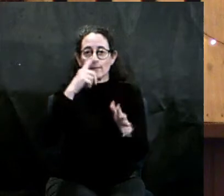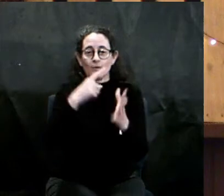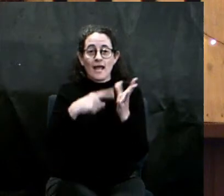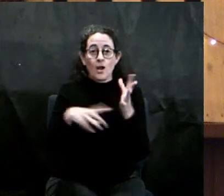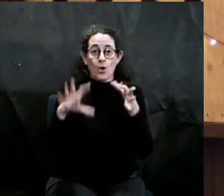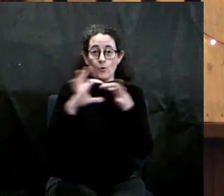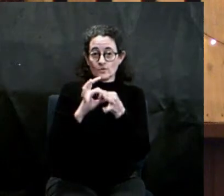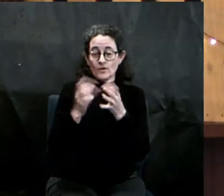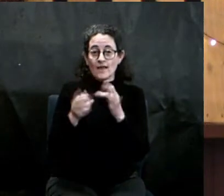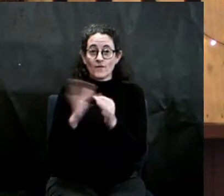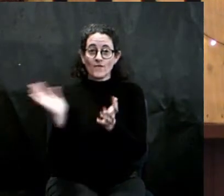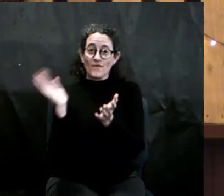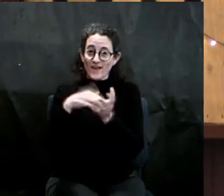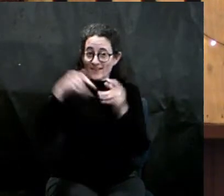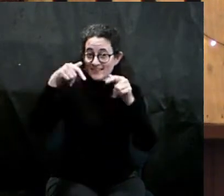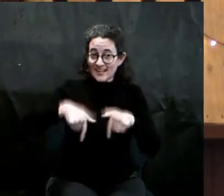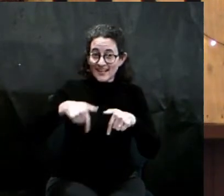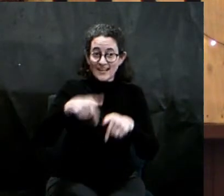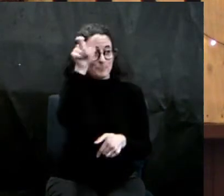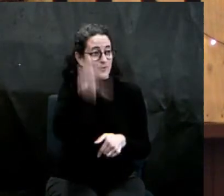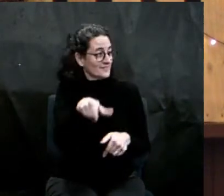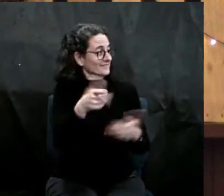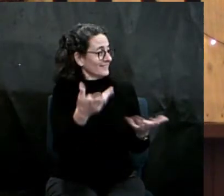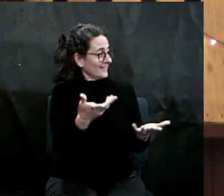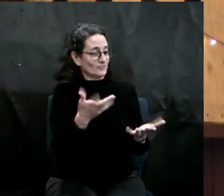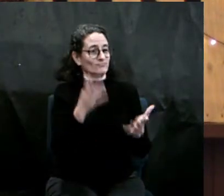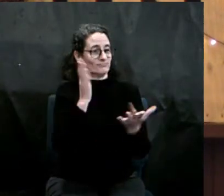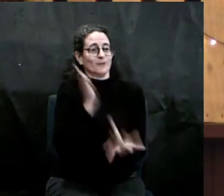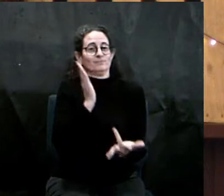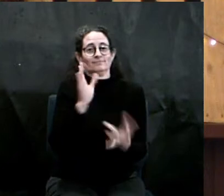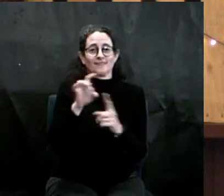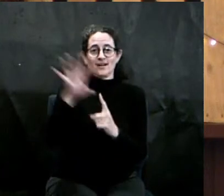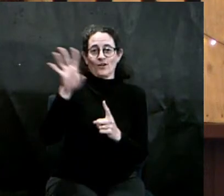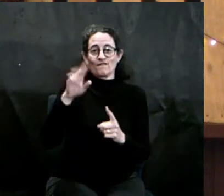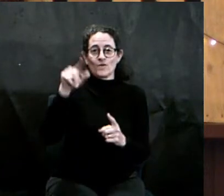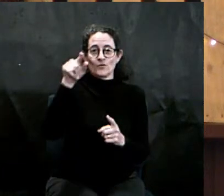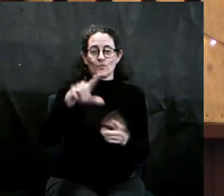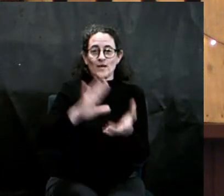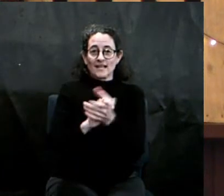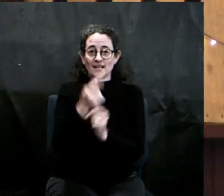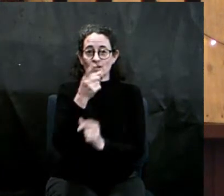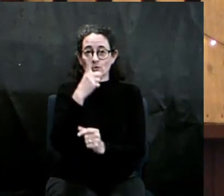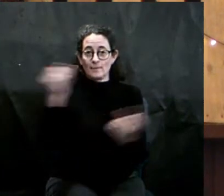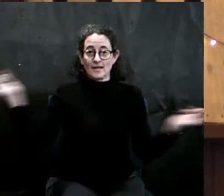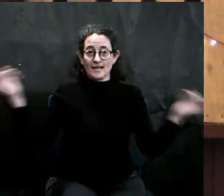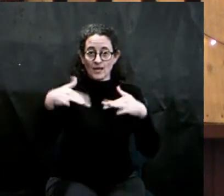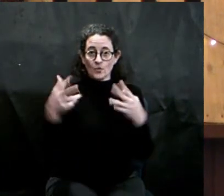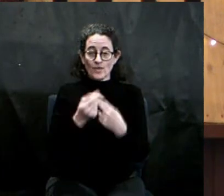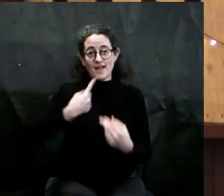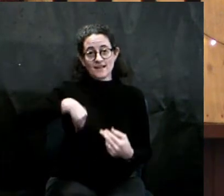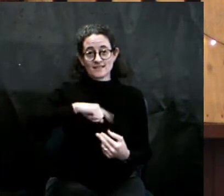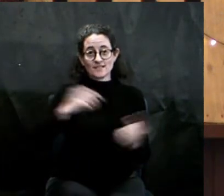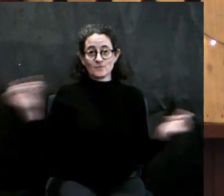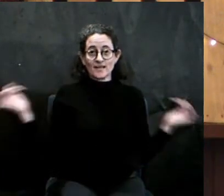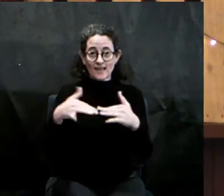up here live and in person, then you get church at 10 o'clock on the dot. We're glad that you can be here with us as we gather with God's people. Of course,